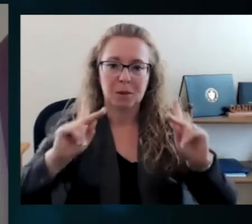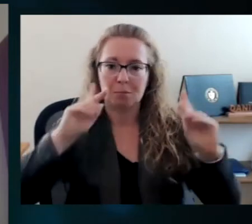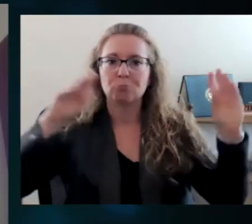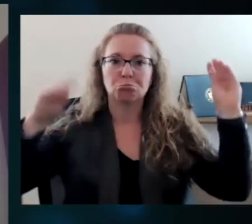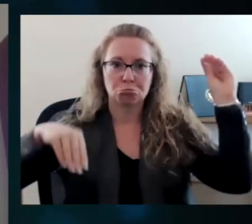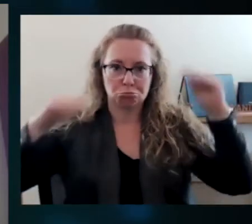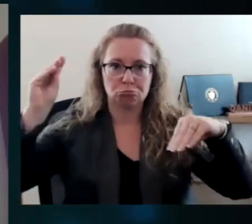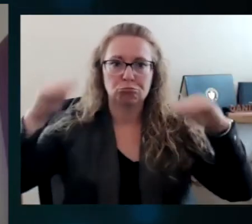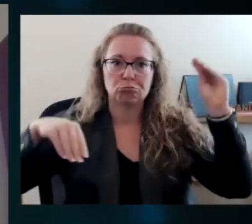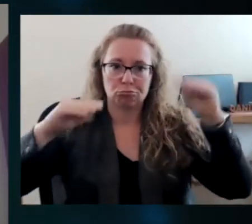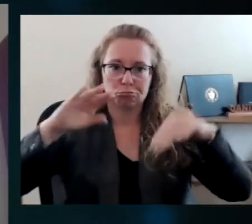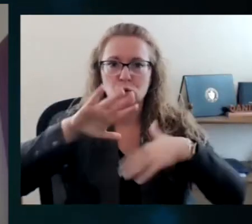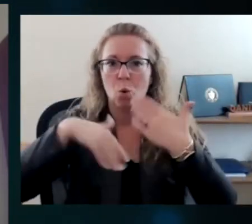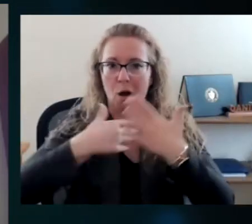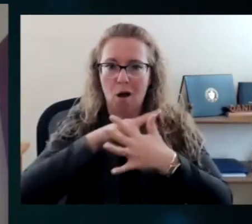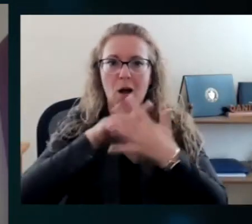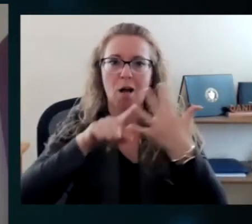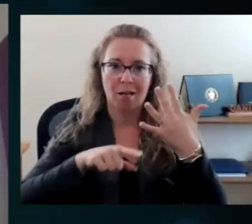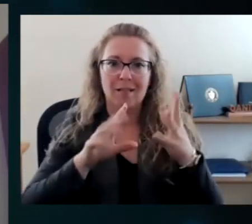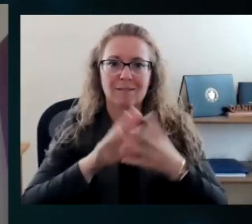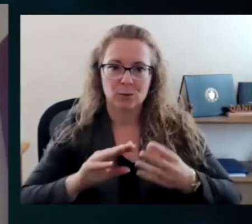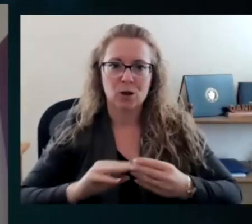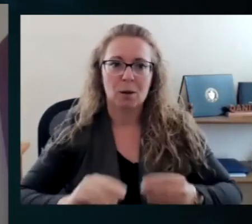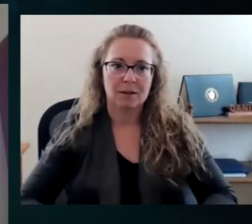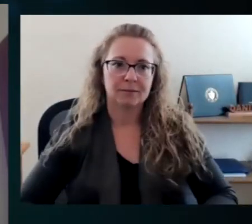of these comments.